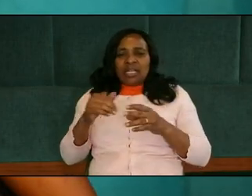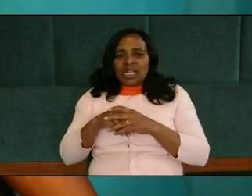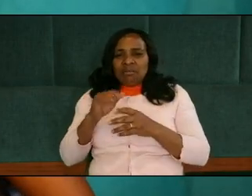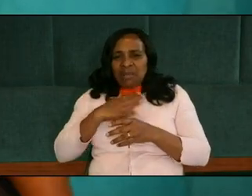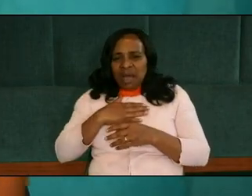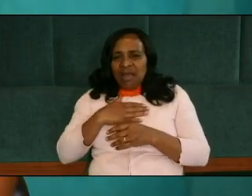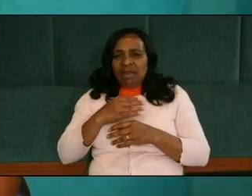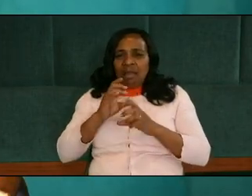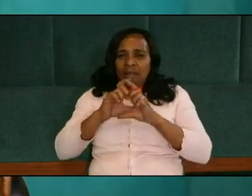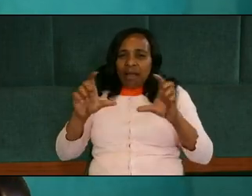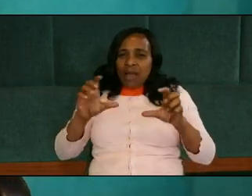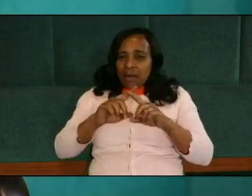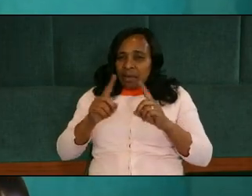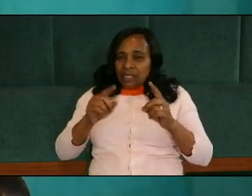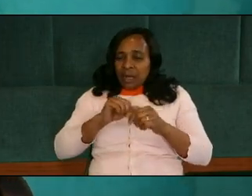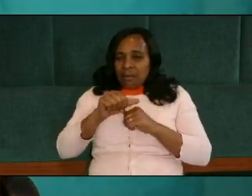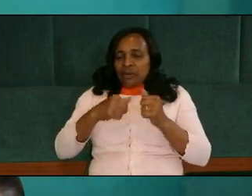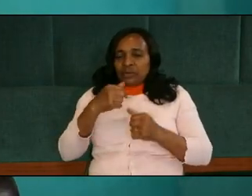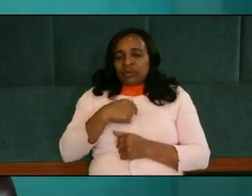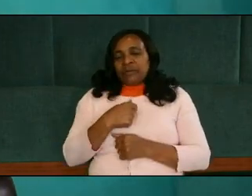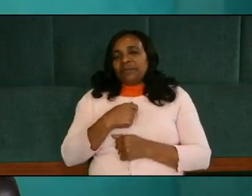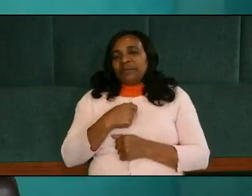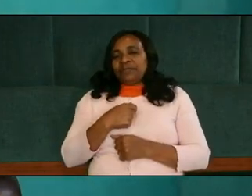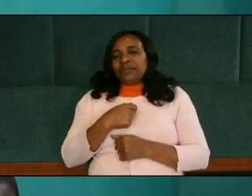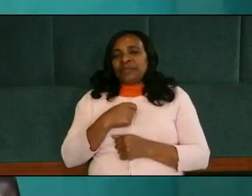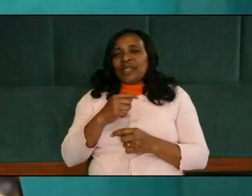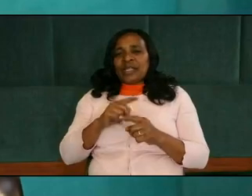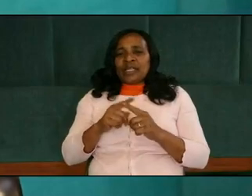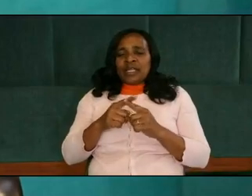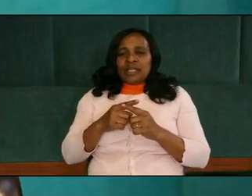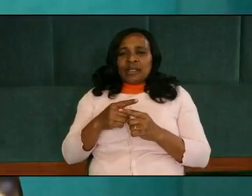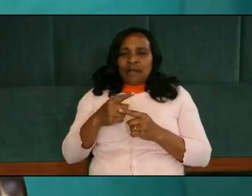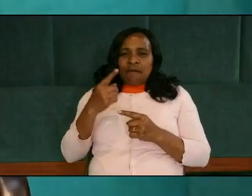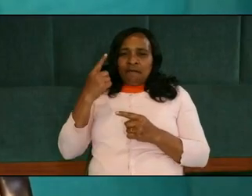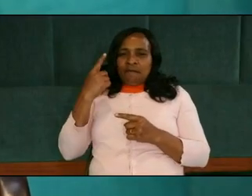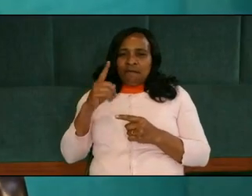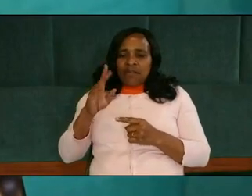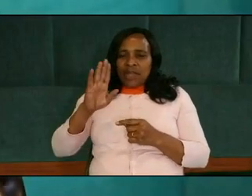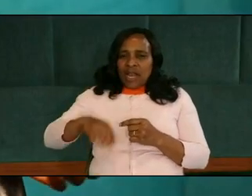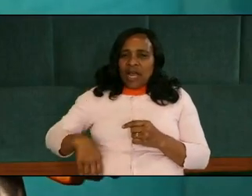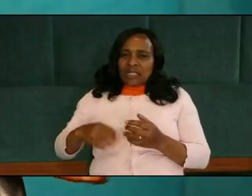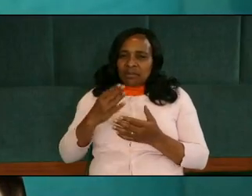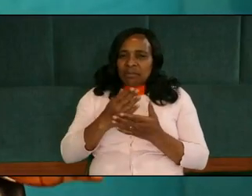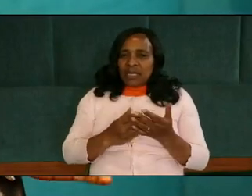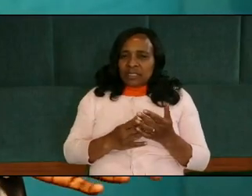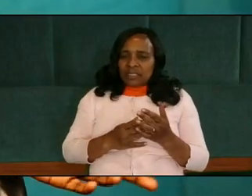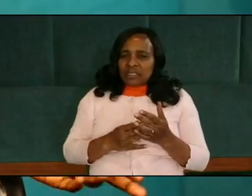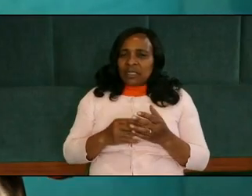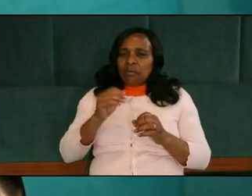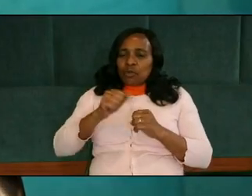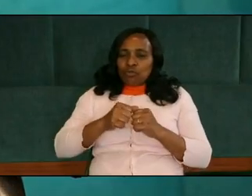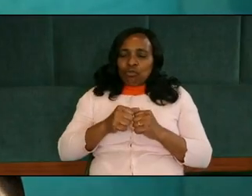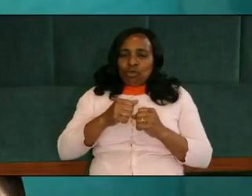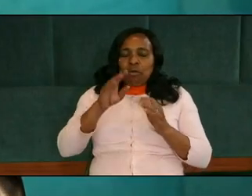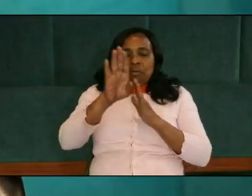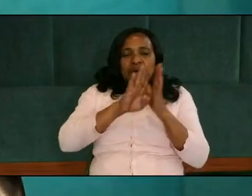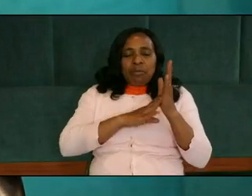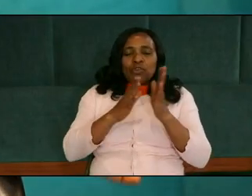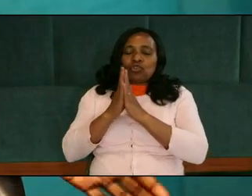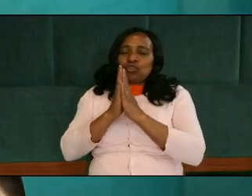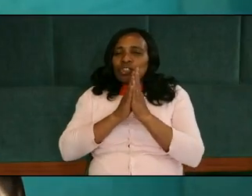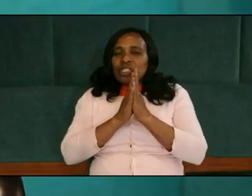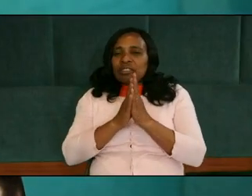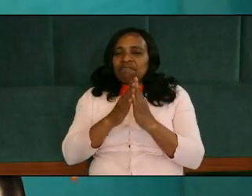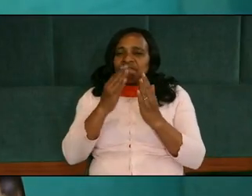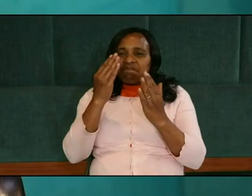scorecard, but that's about it. And then for the last part, supposed to rank the following Bible stories in